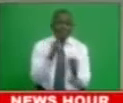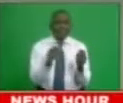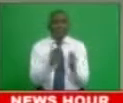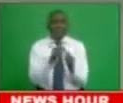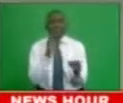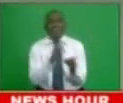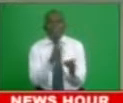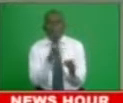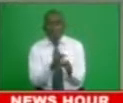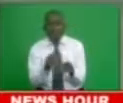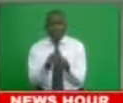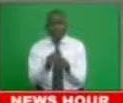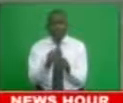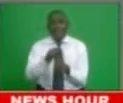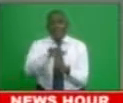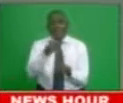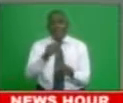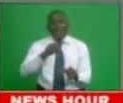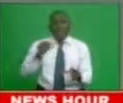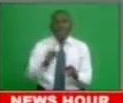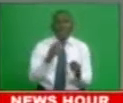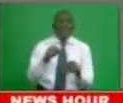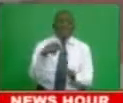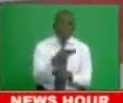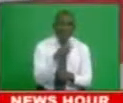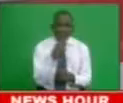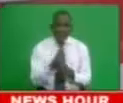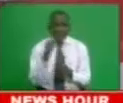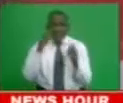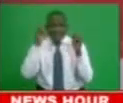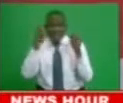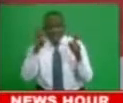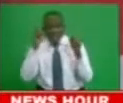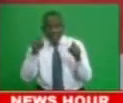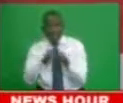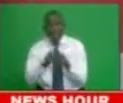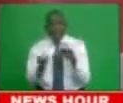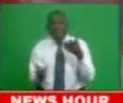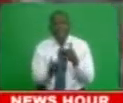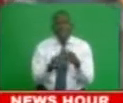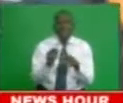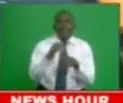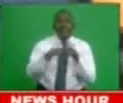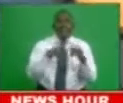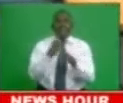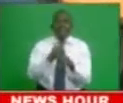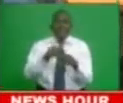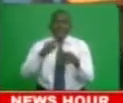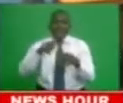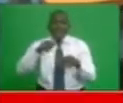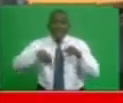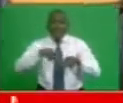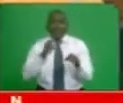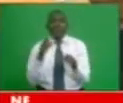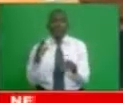with disability, and other strategic stakeholders. The educational and technical wing of the International Paralympic